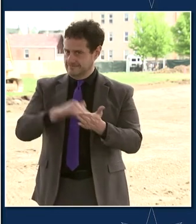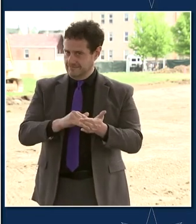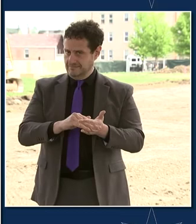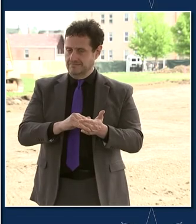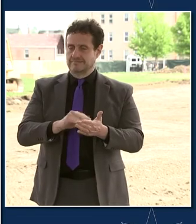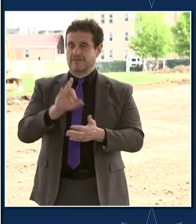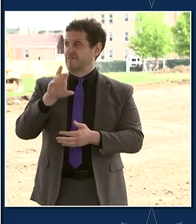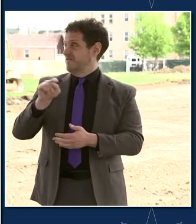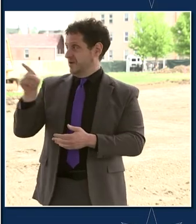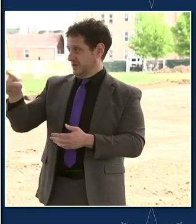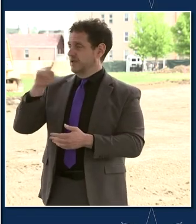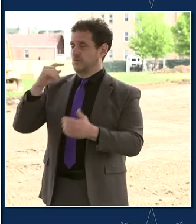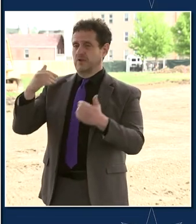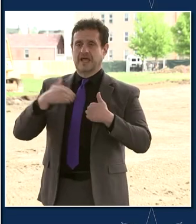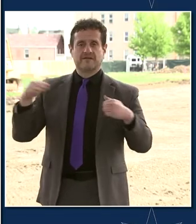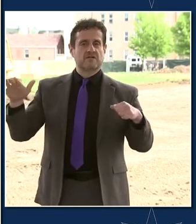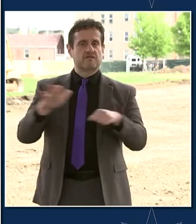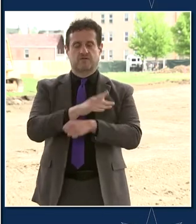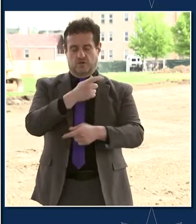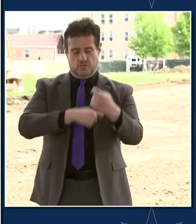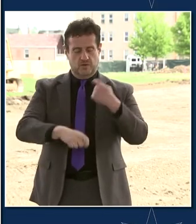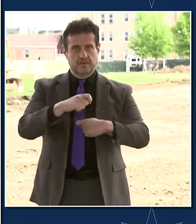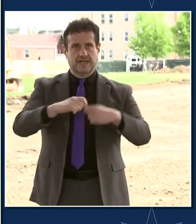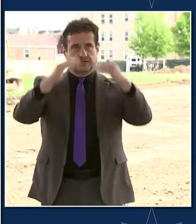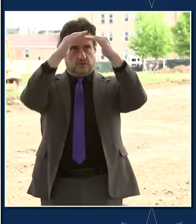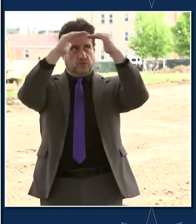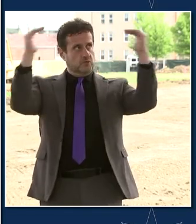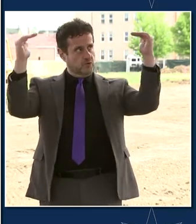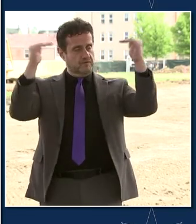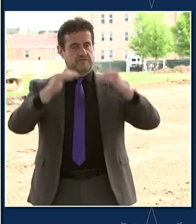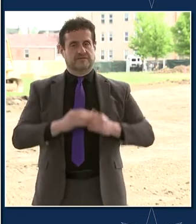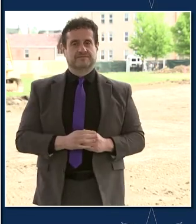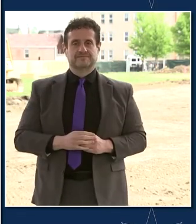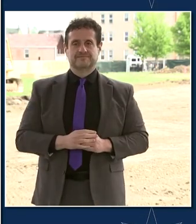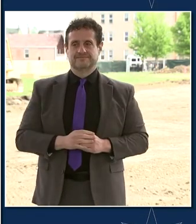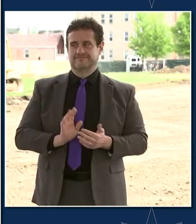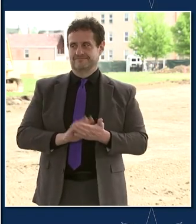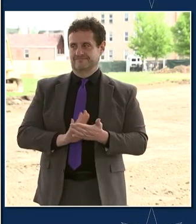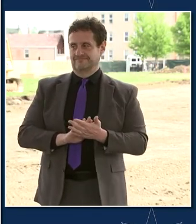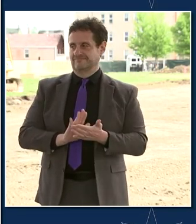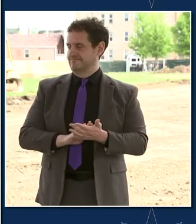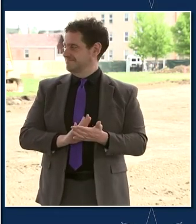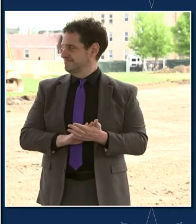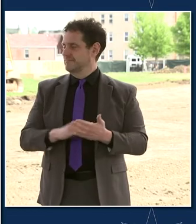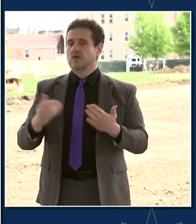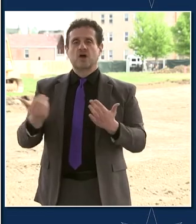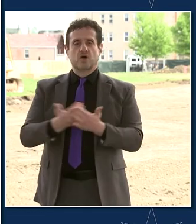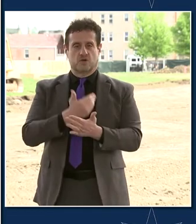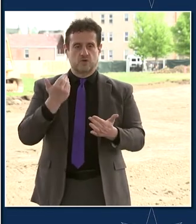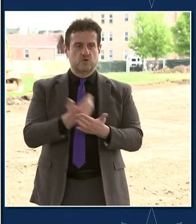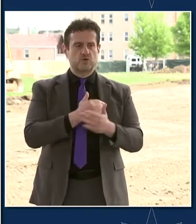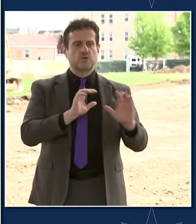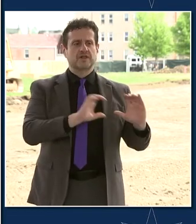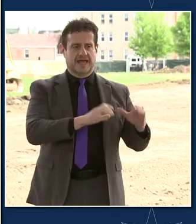a full roof replacement, a new law classroom,